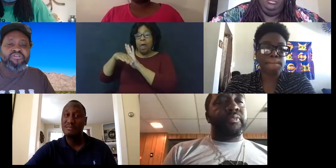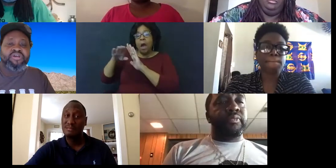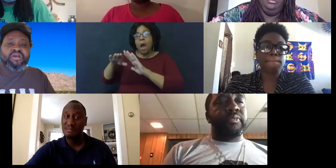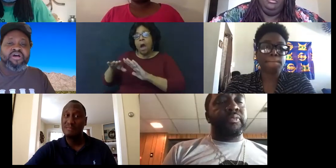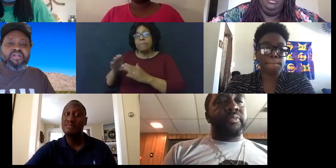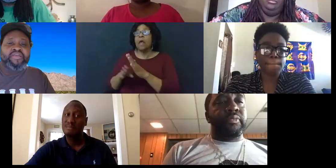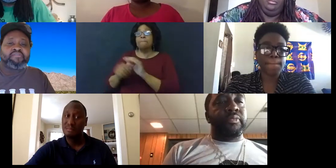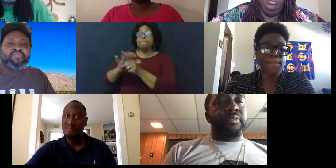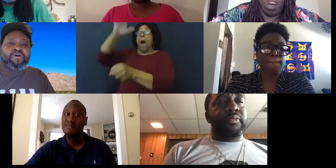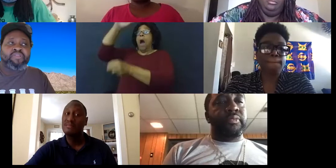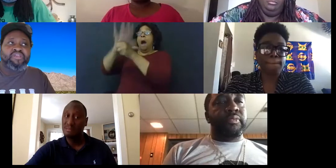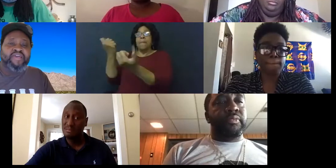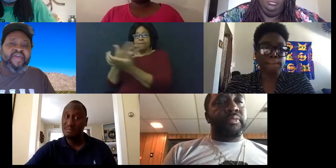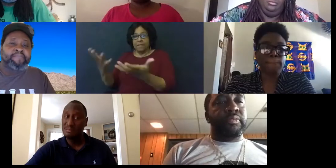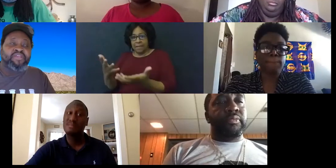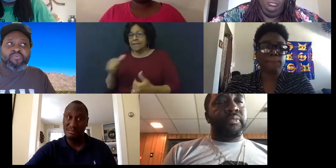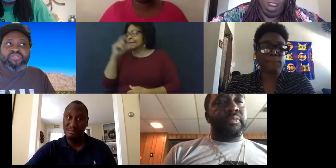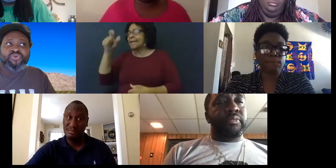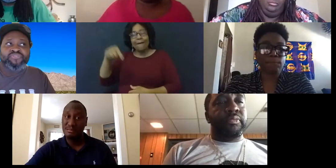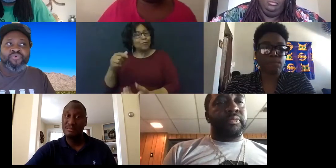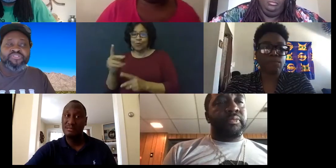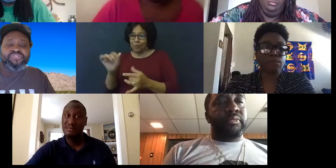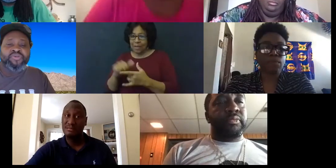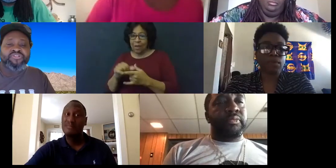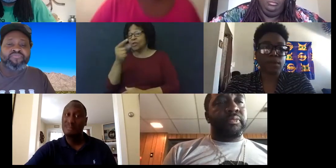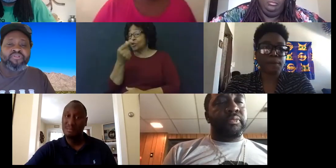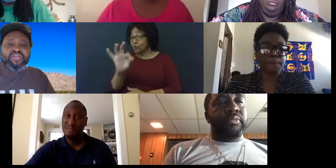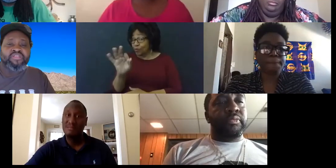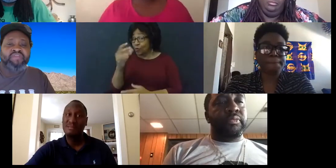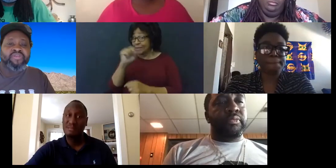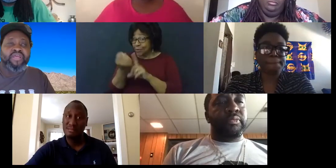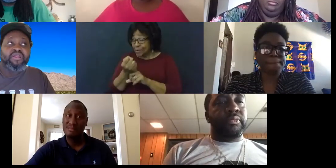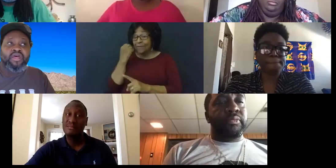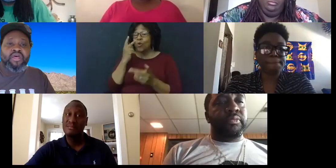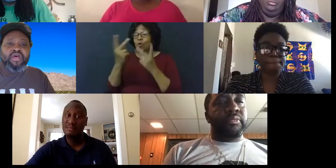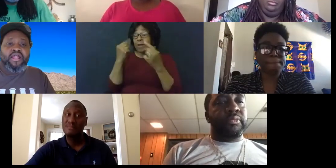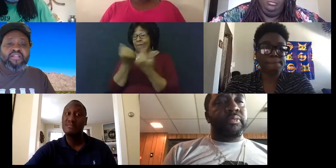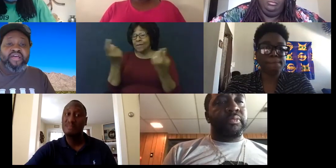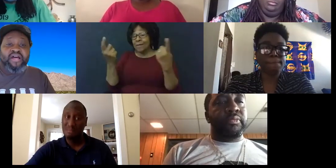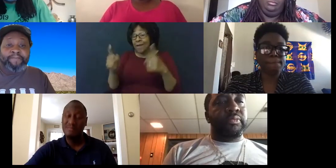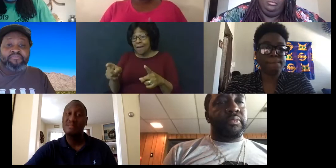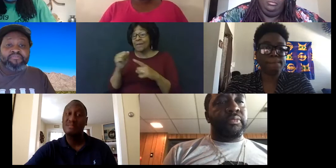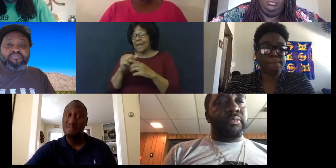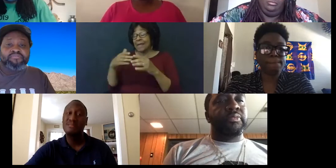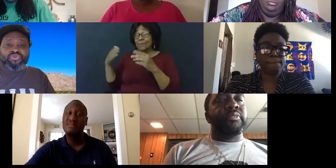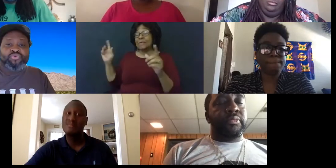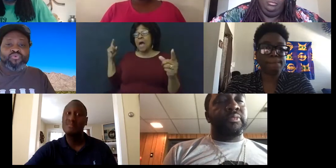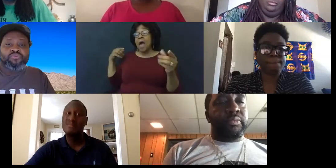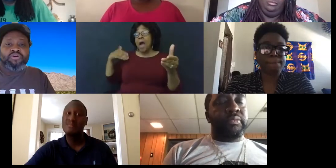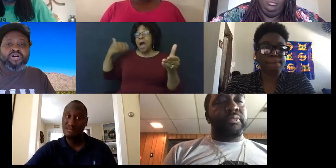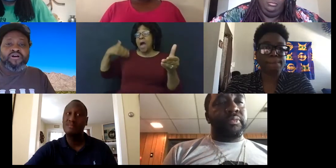situations that don't need to happen. Even with the George Floyd situation, if you looked at everything that led up